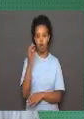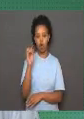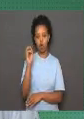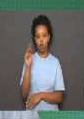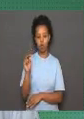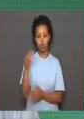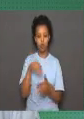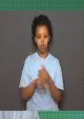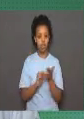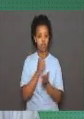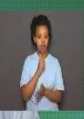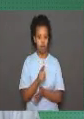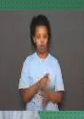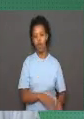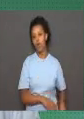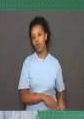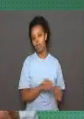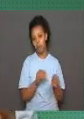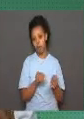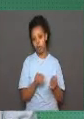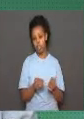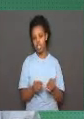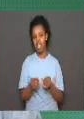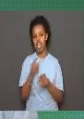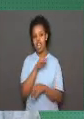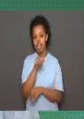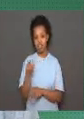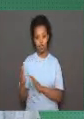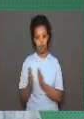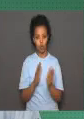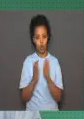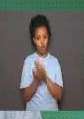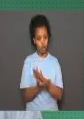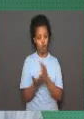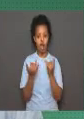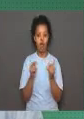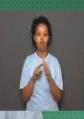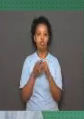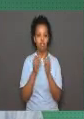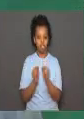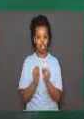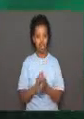chromosome. Students, if you are prepared, then we will begin.